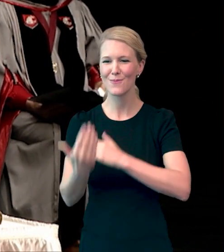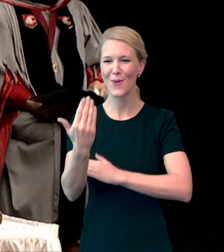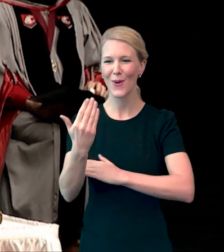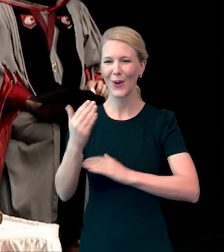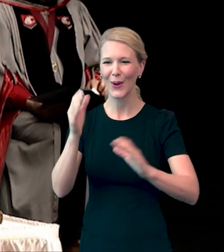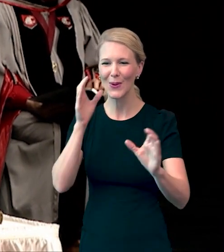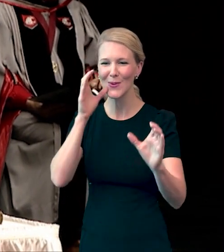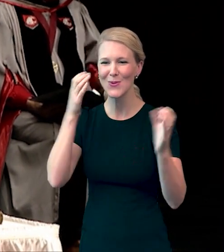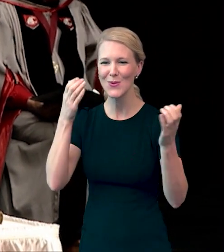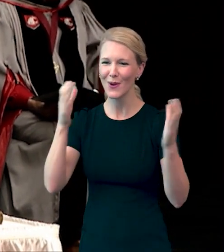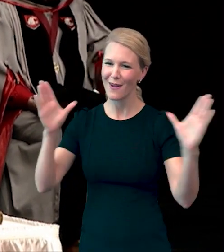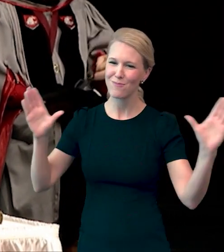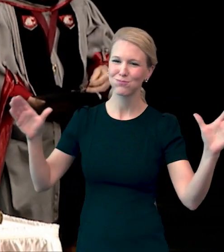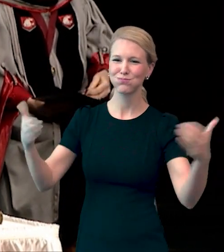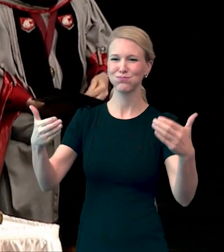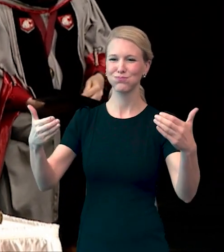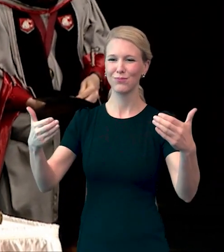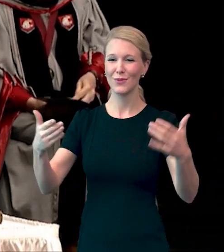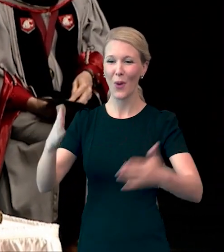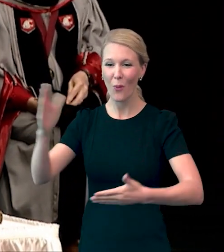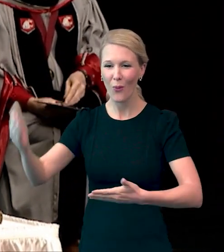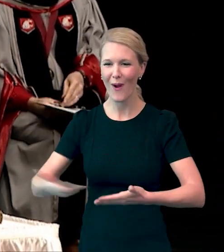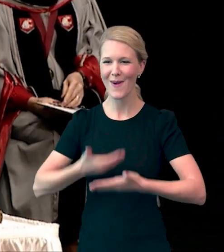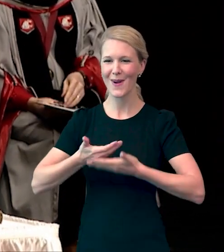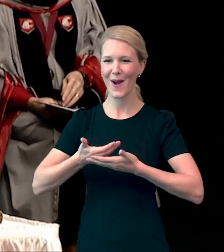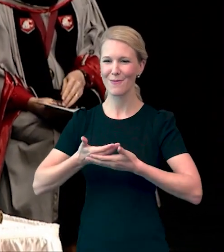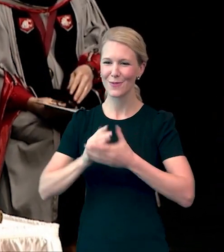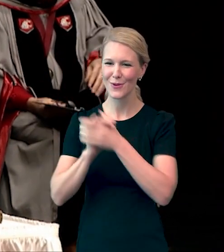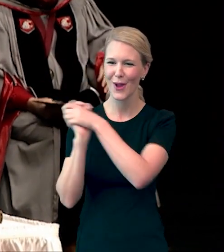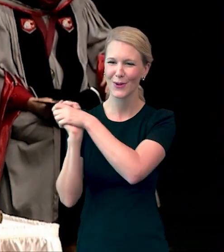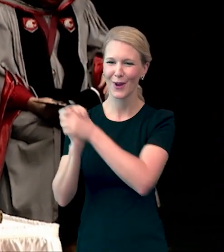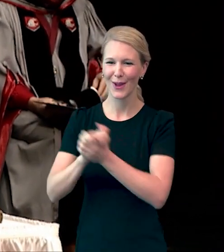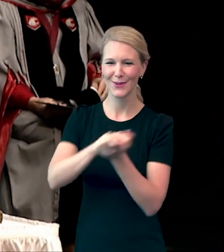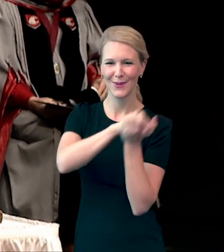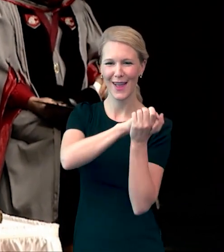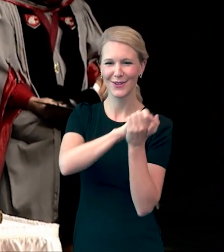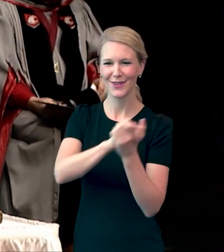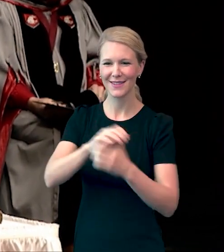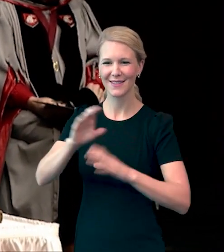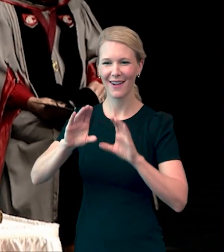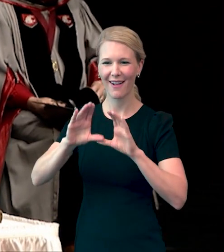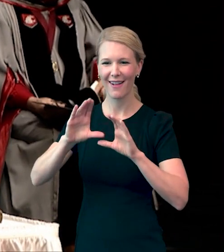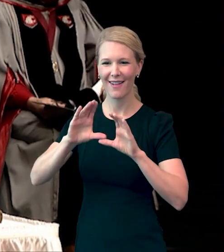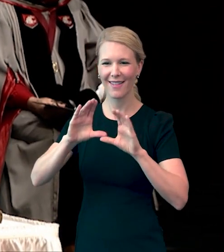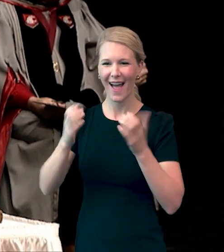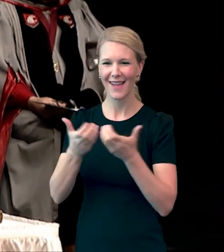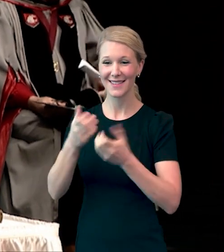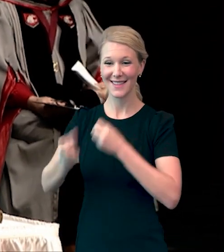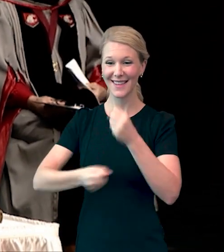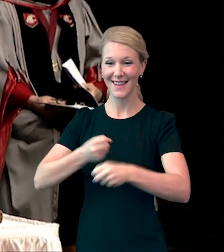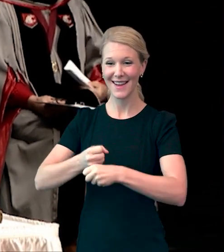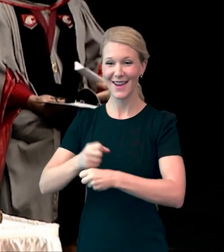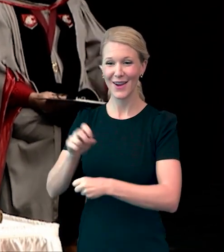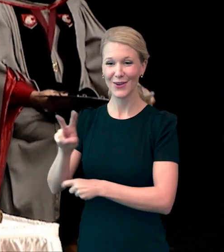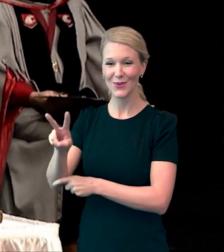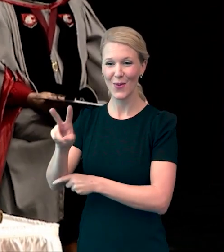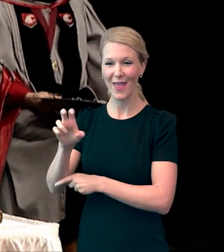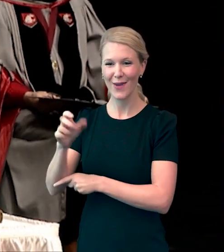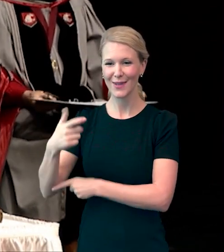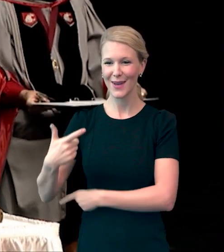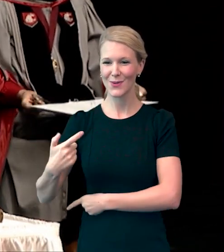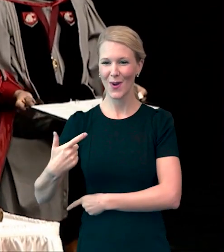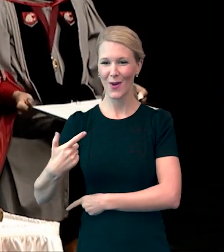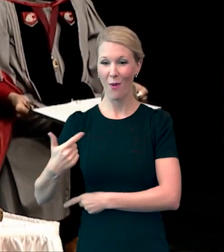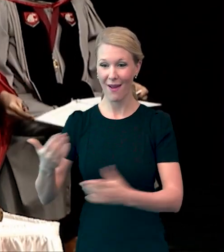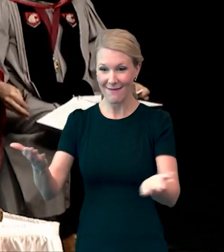Good morning, Coug Nation. Welcome and congratulations to our new graduates, the class of 2021. Can I get a